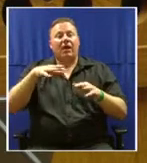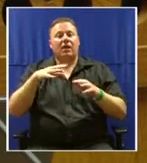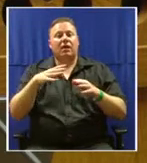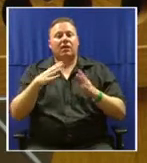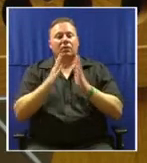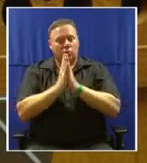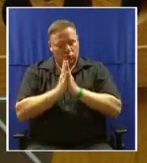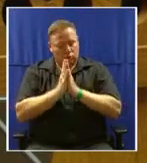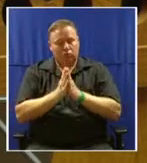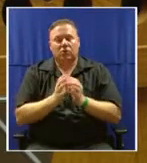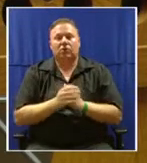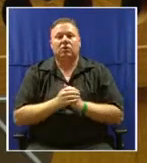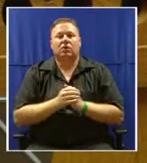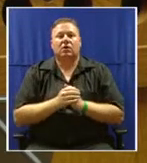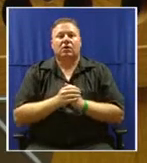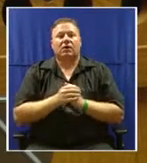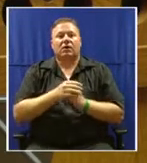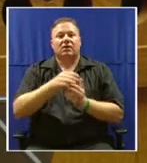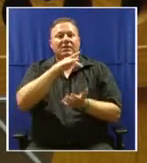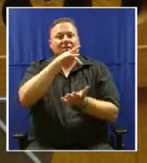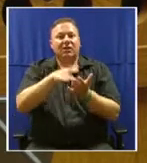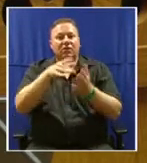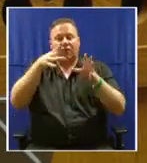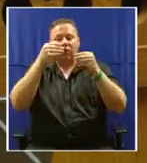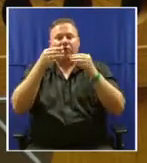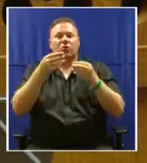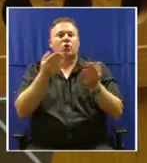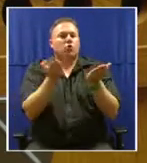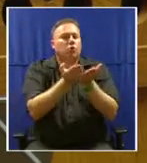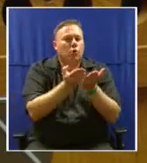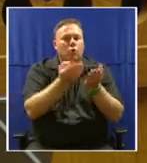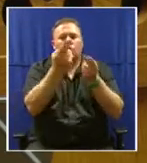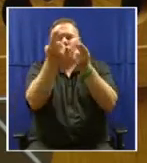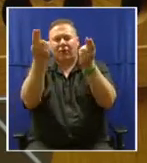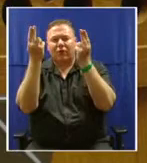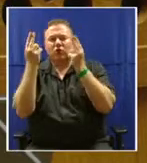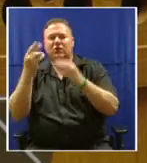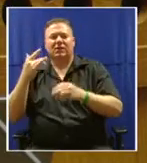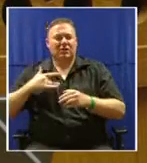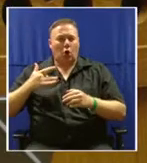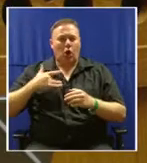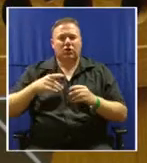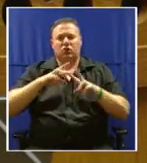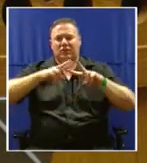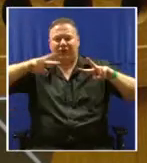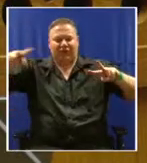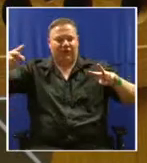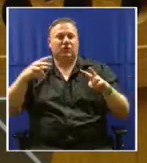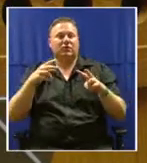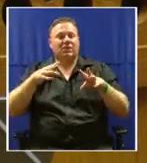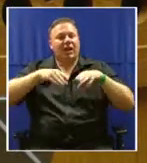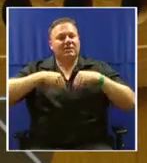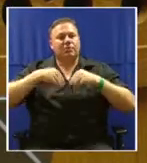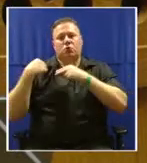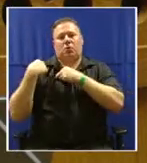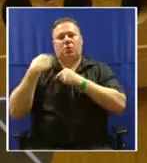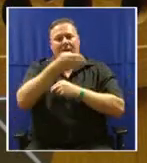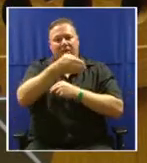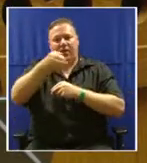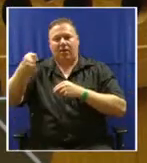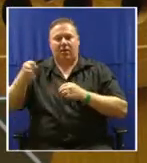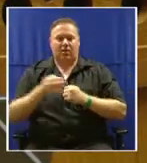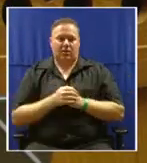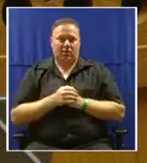our centers of learning, schools, universities, and colleges. Equally, we need to give attention